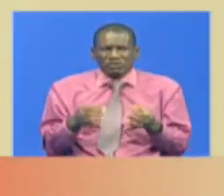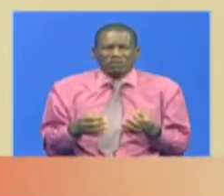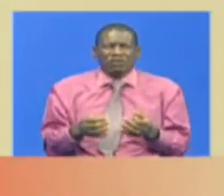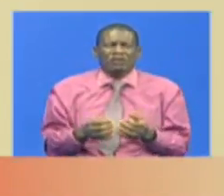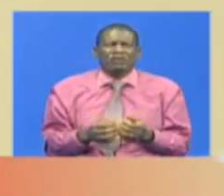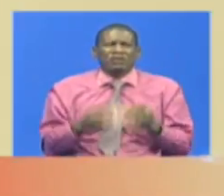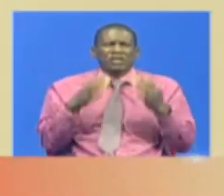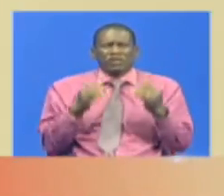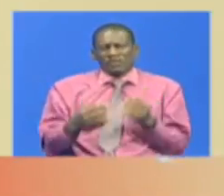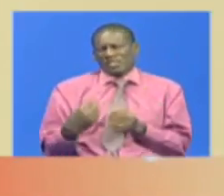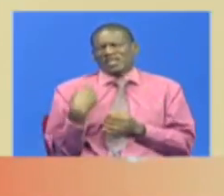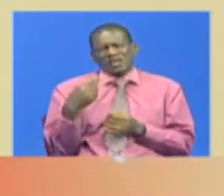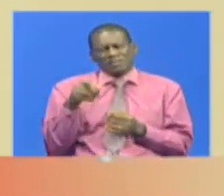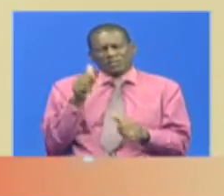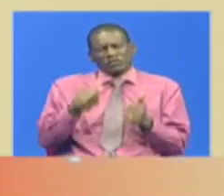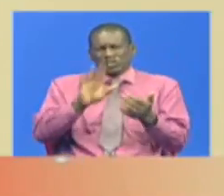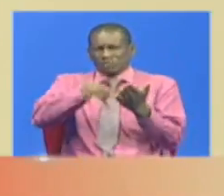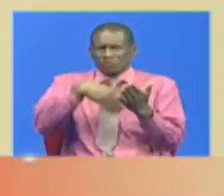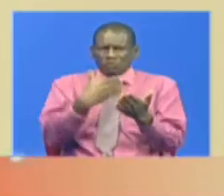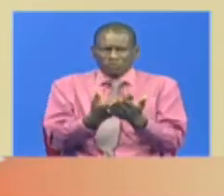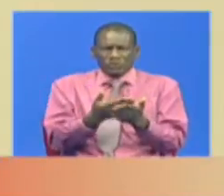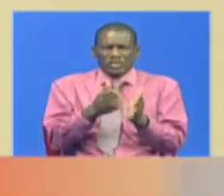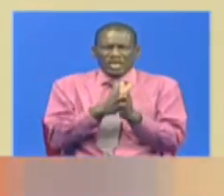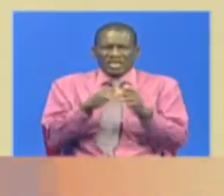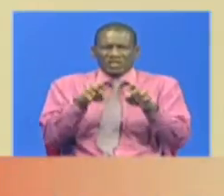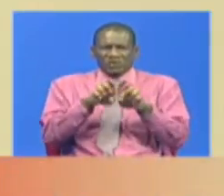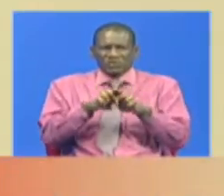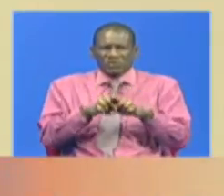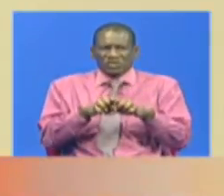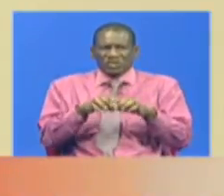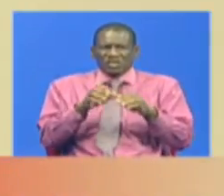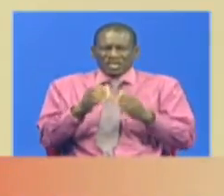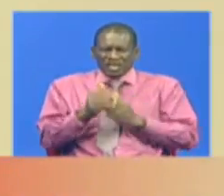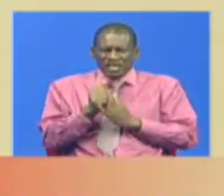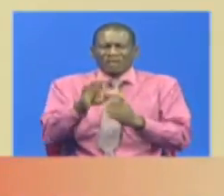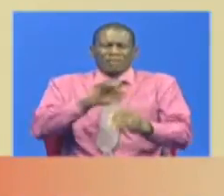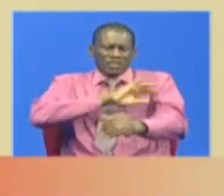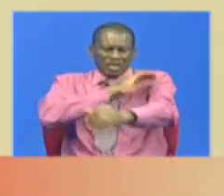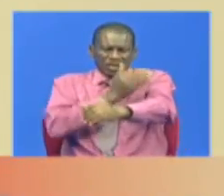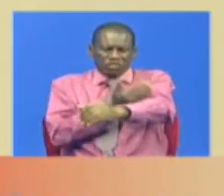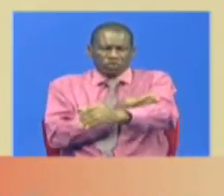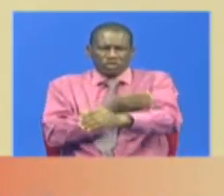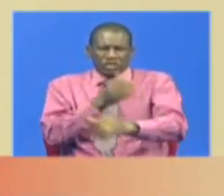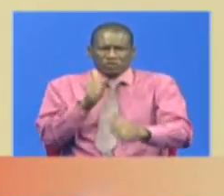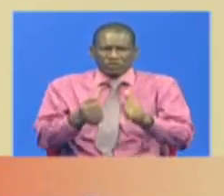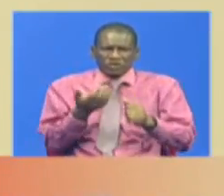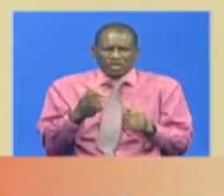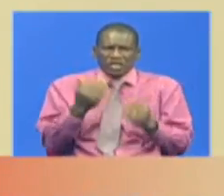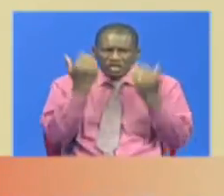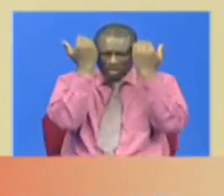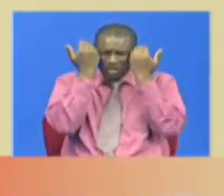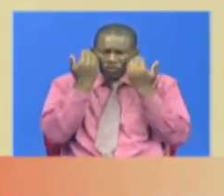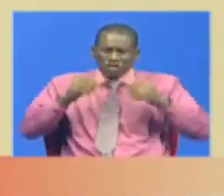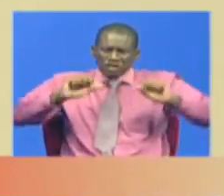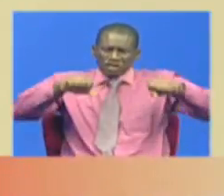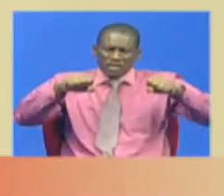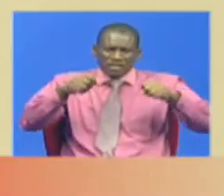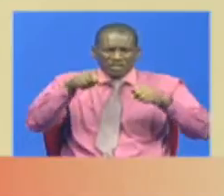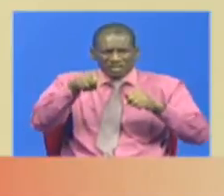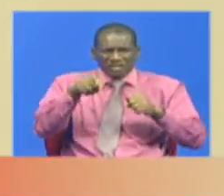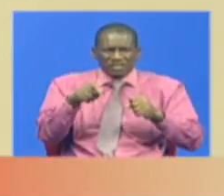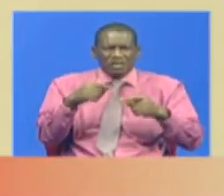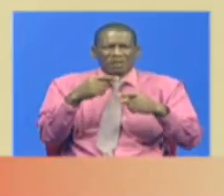The figures that were posed, and also while being guided by the authority that was cited, the court will agree that